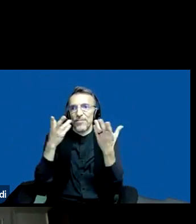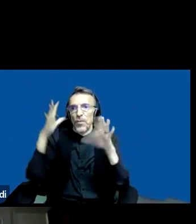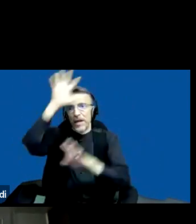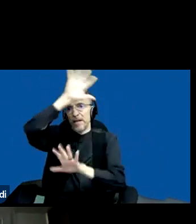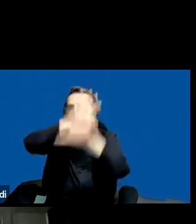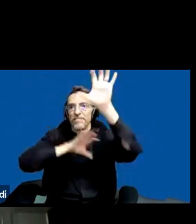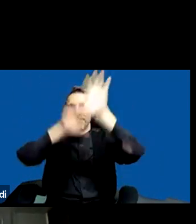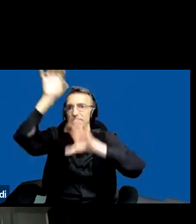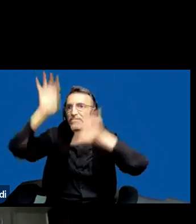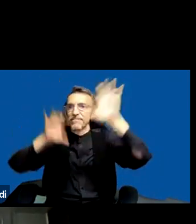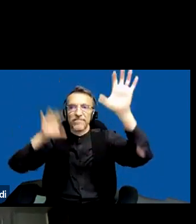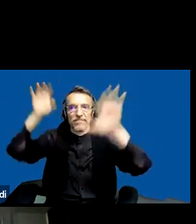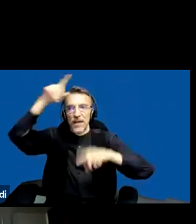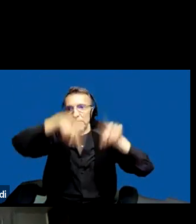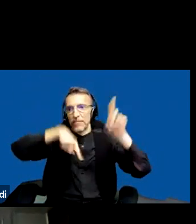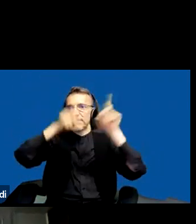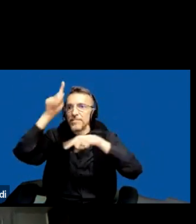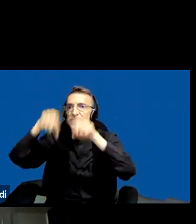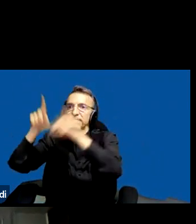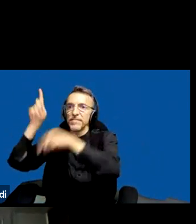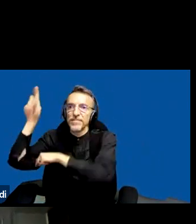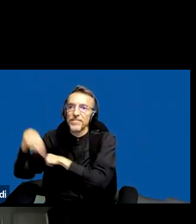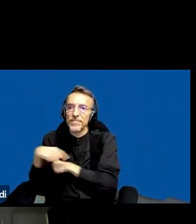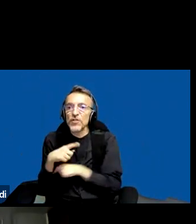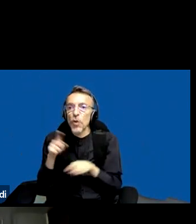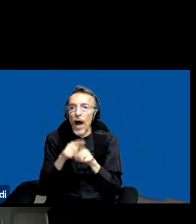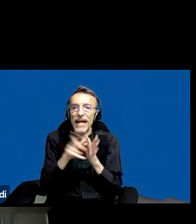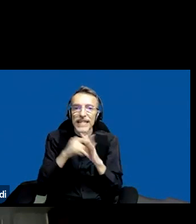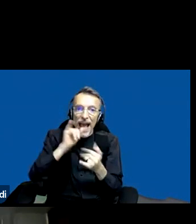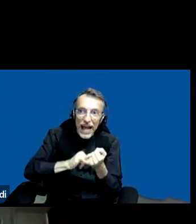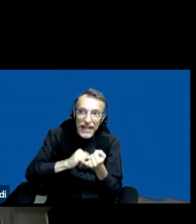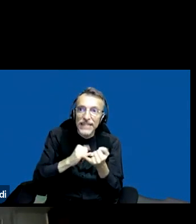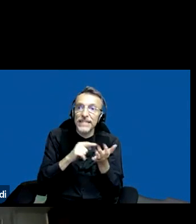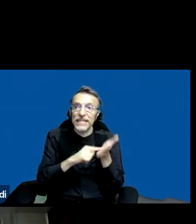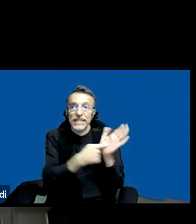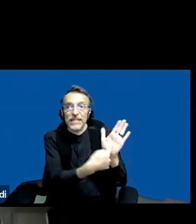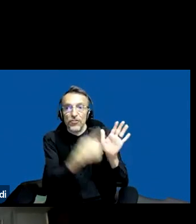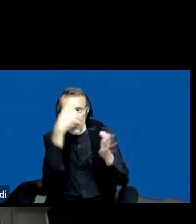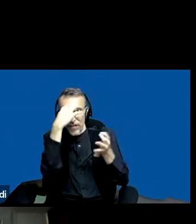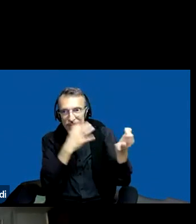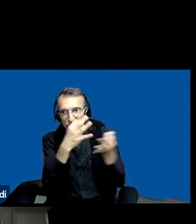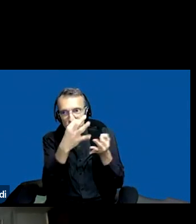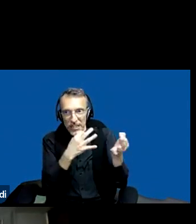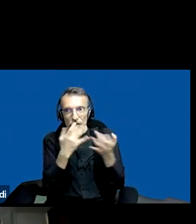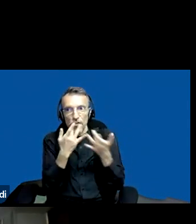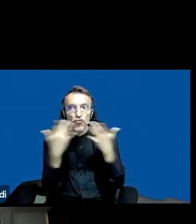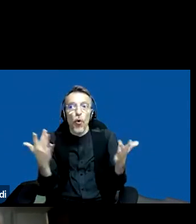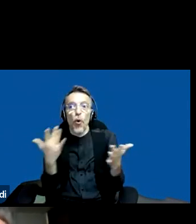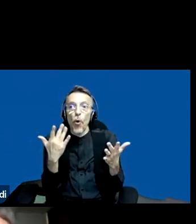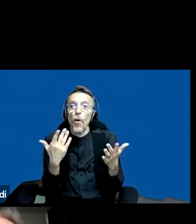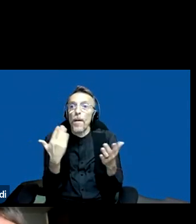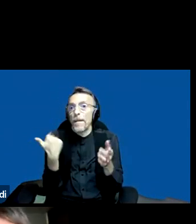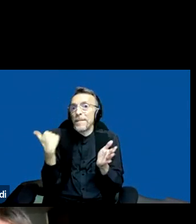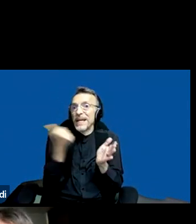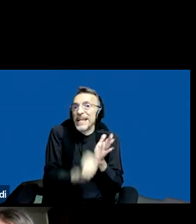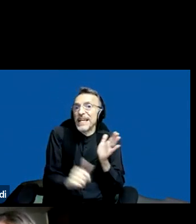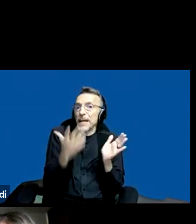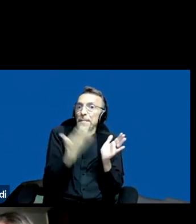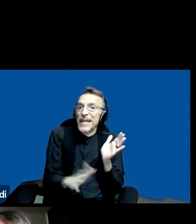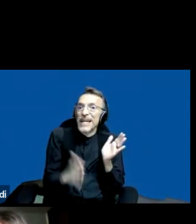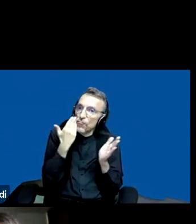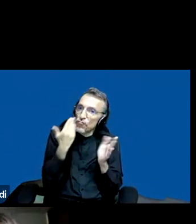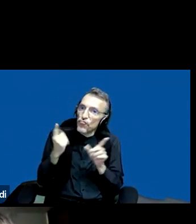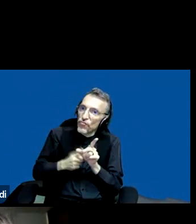certainly that IDS strategy that I showed at the beginning and the previous work over recent years has